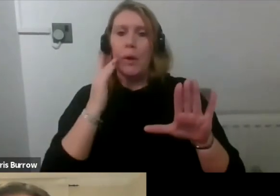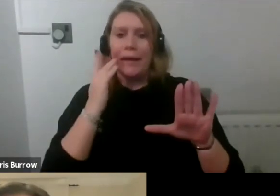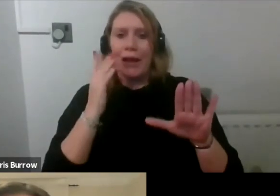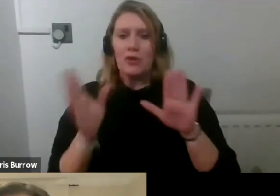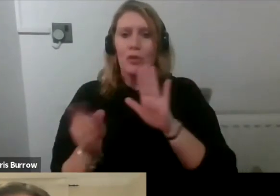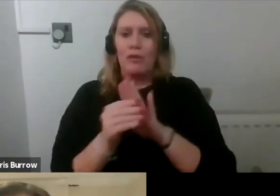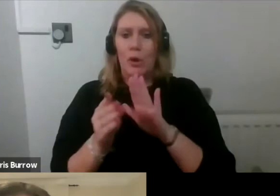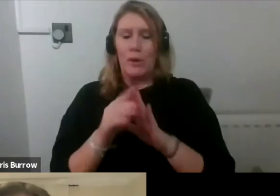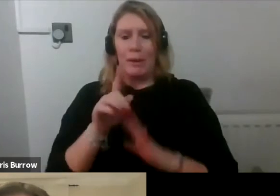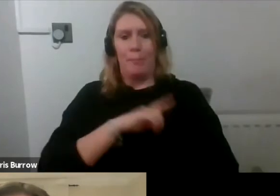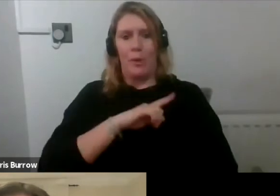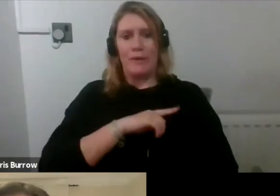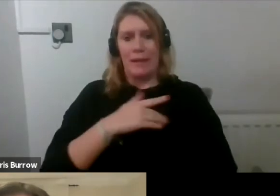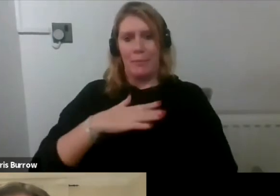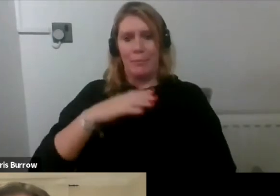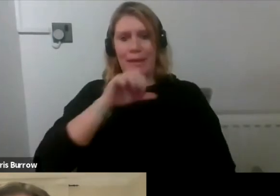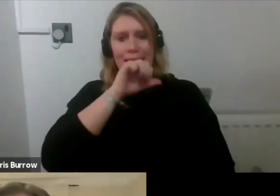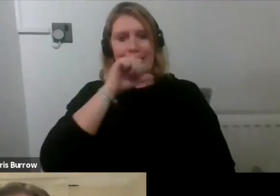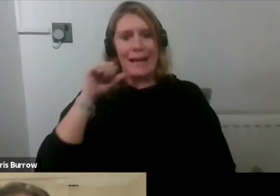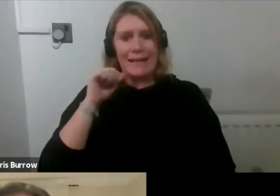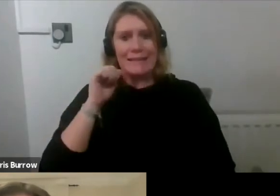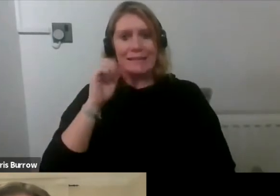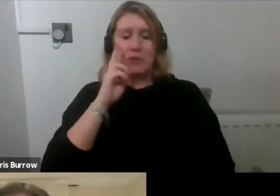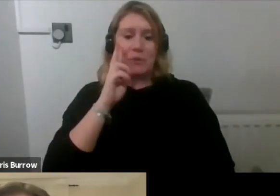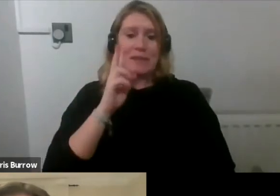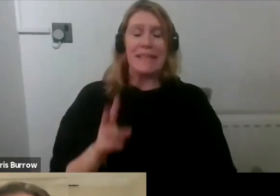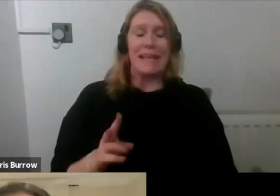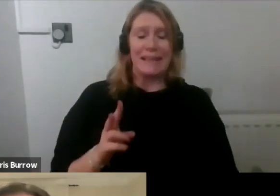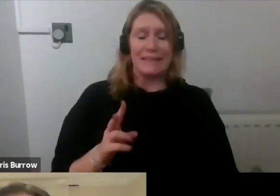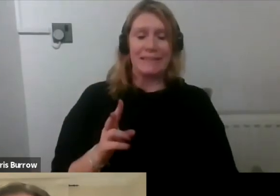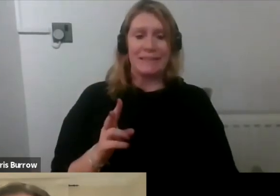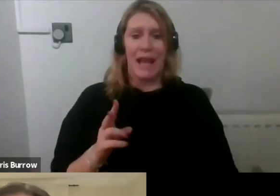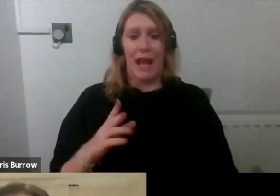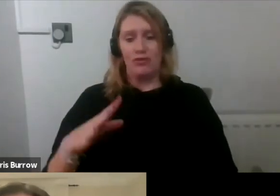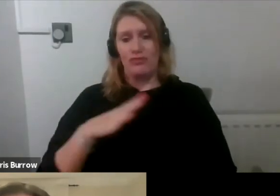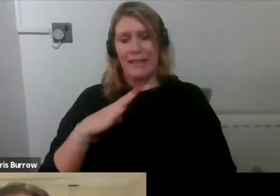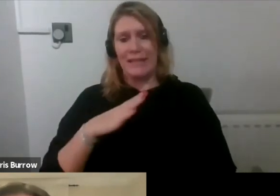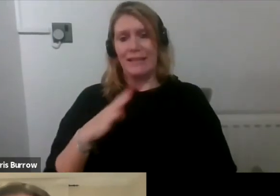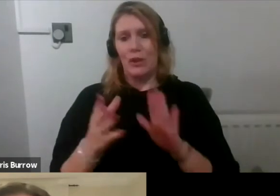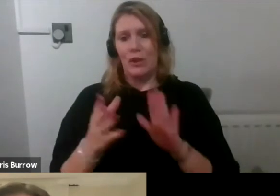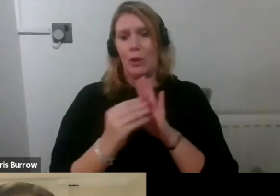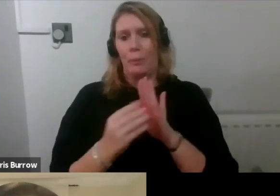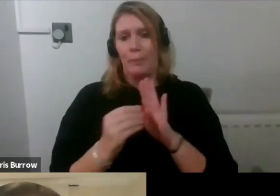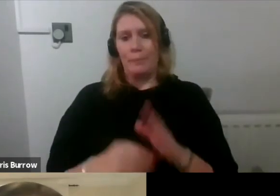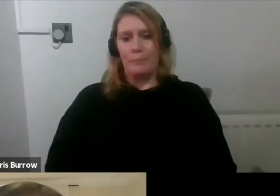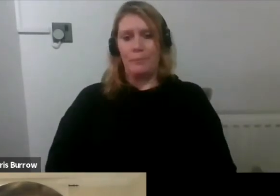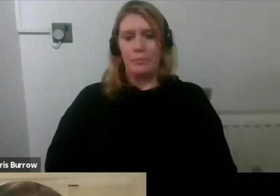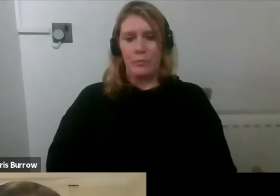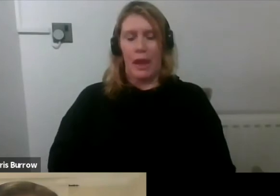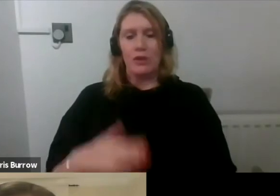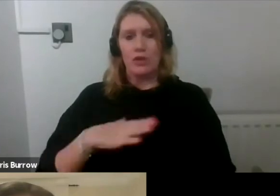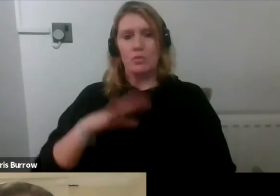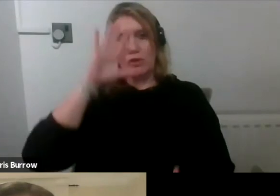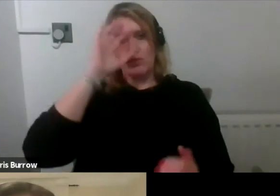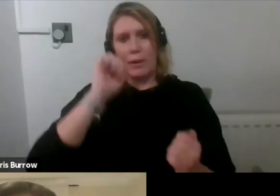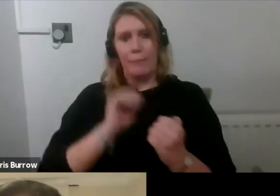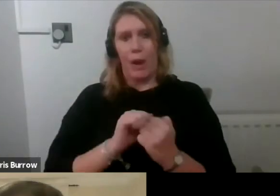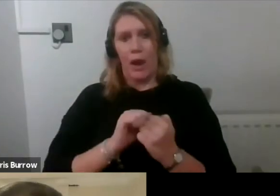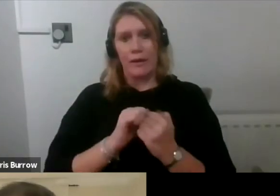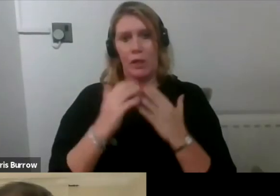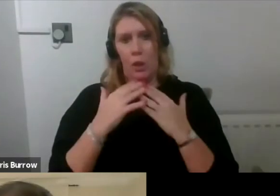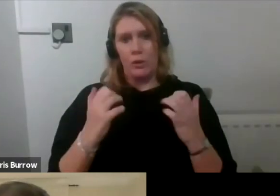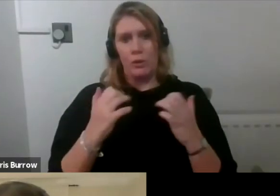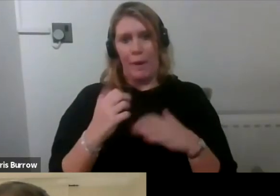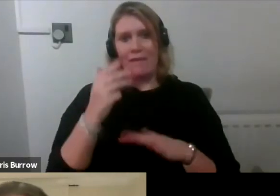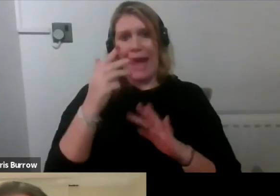nice for people to have it readily accessible, shall we say, to copy. Yeah. I just want to remind the audience, we just have another